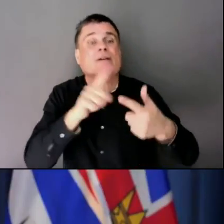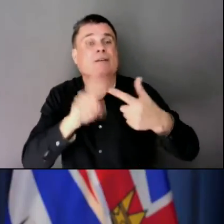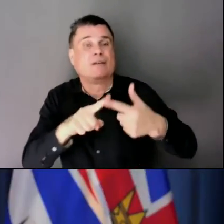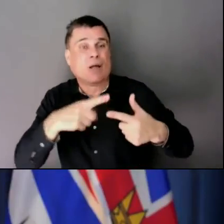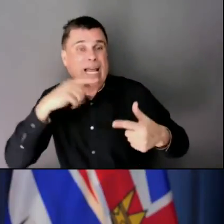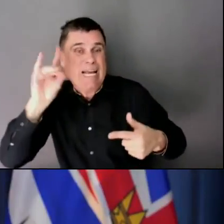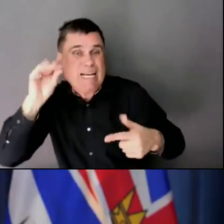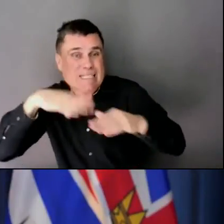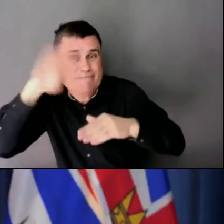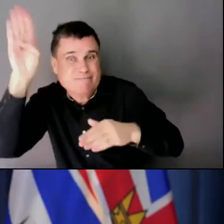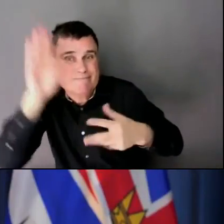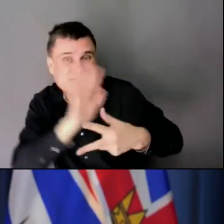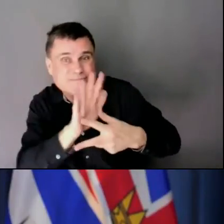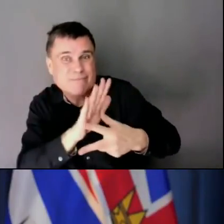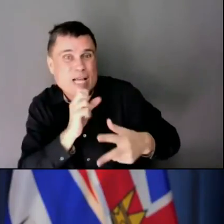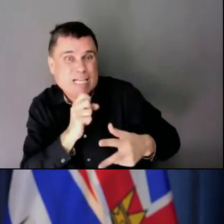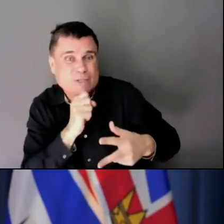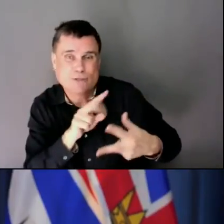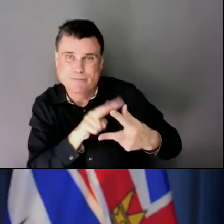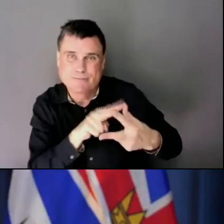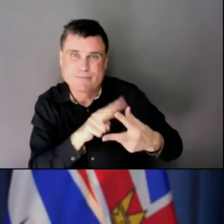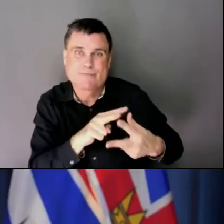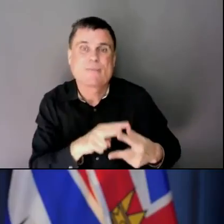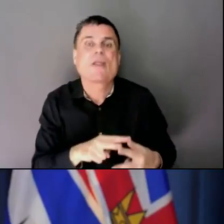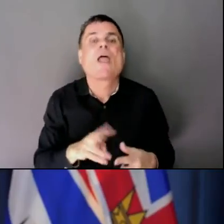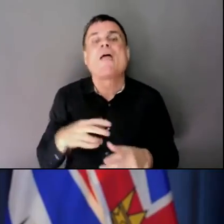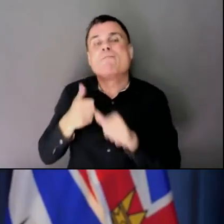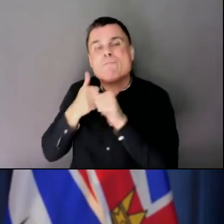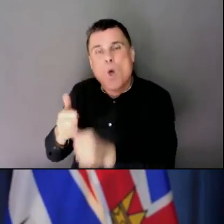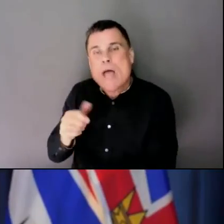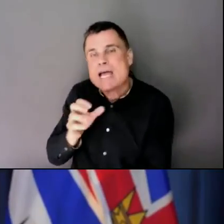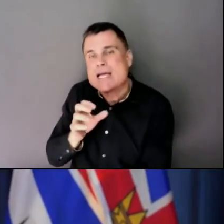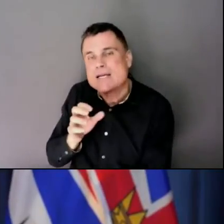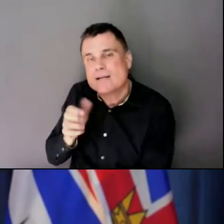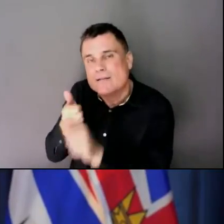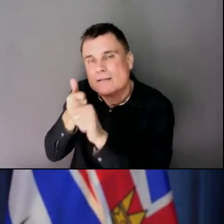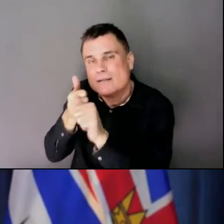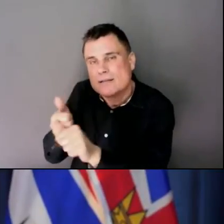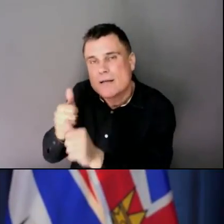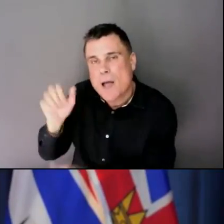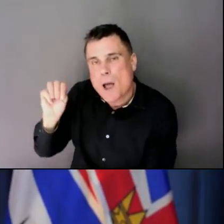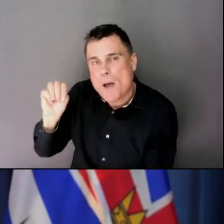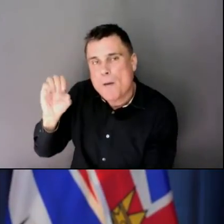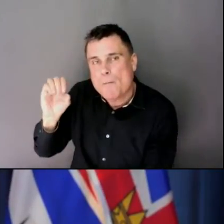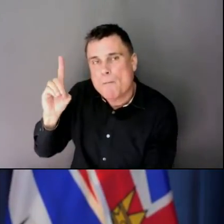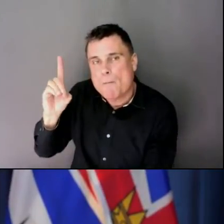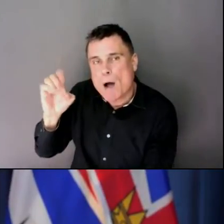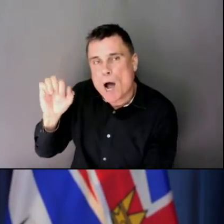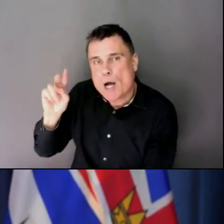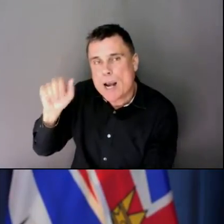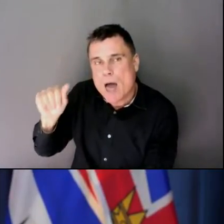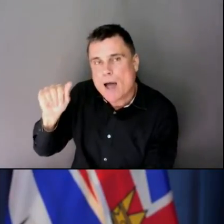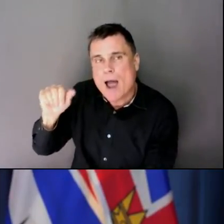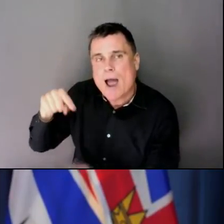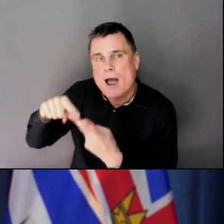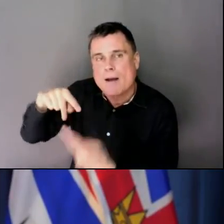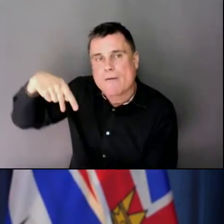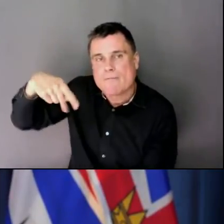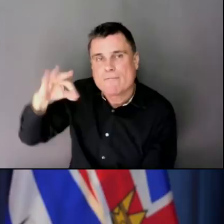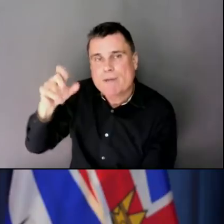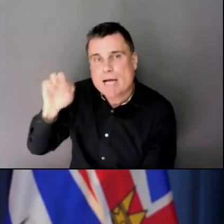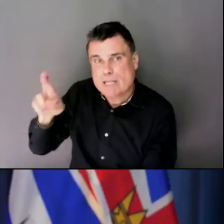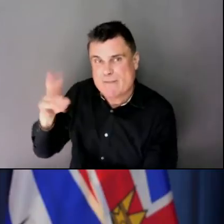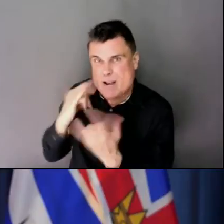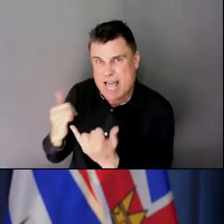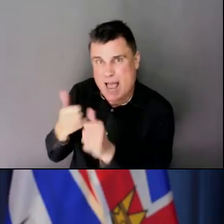are the only accesses we have to access points we have to vaccinations, and we'll continue with that using the